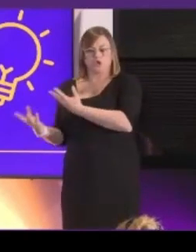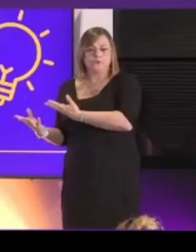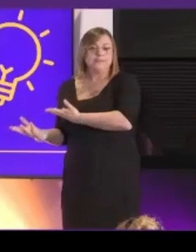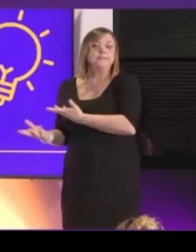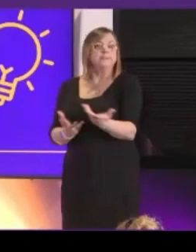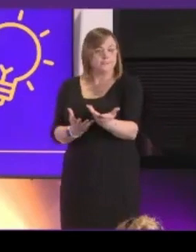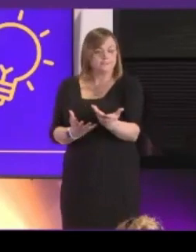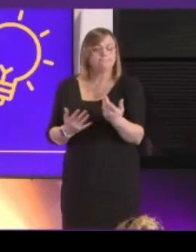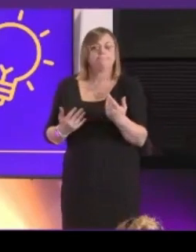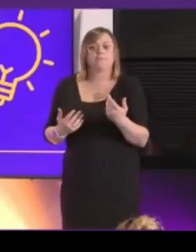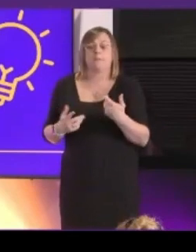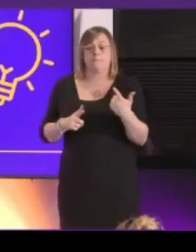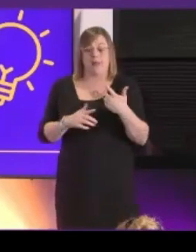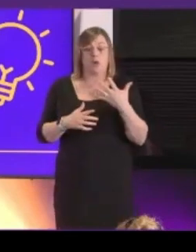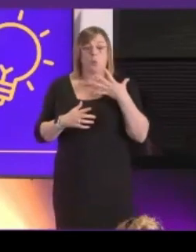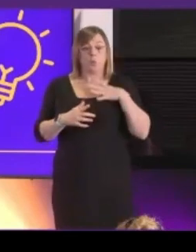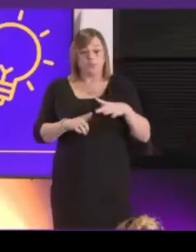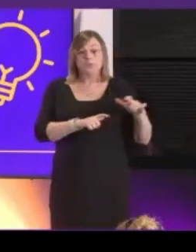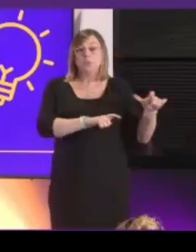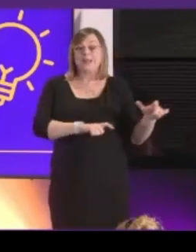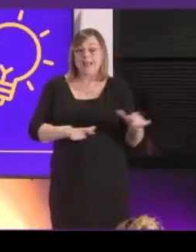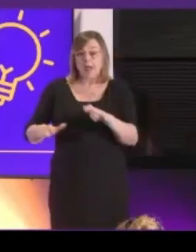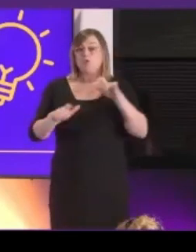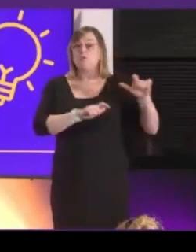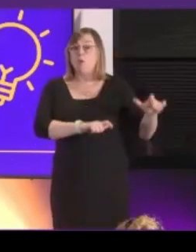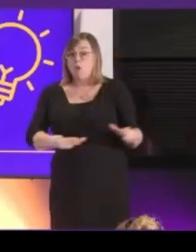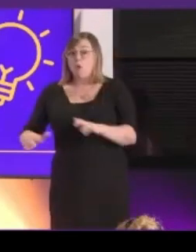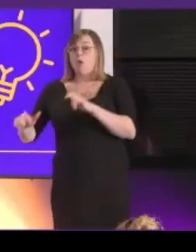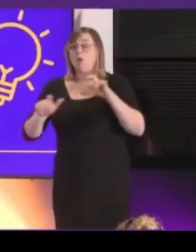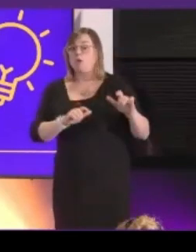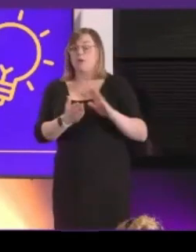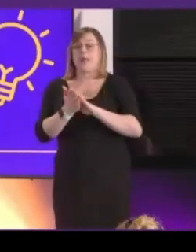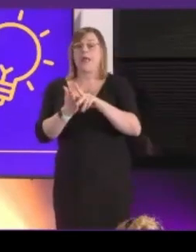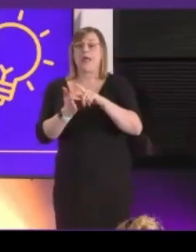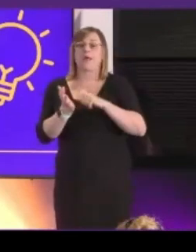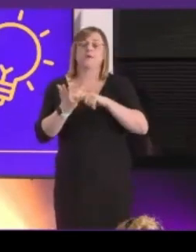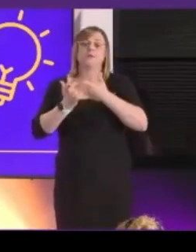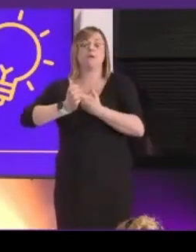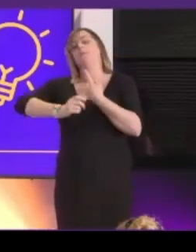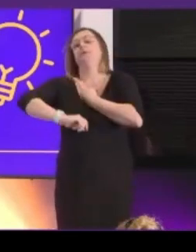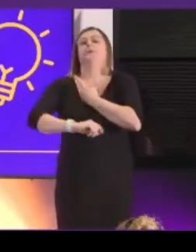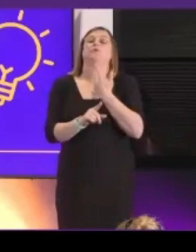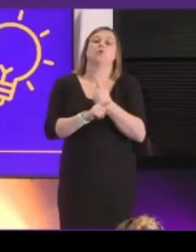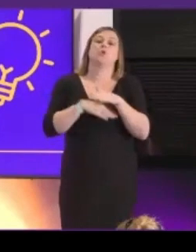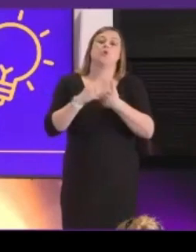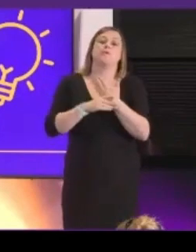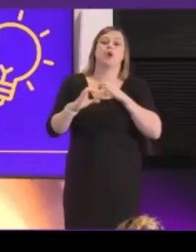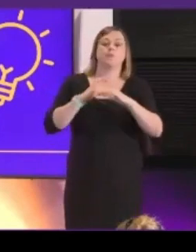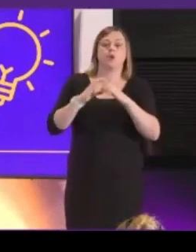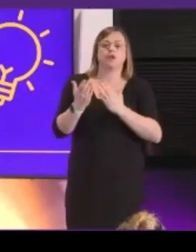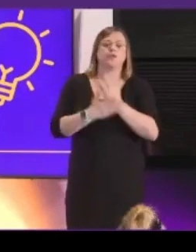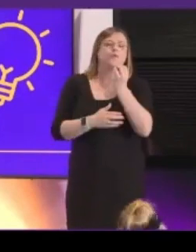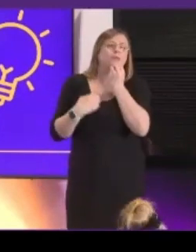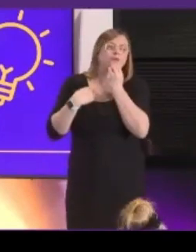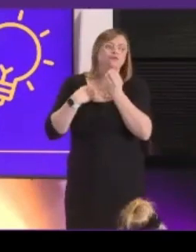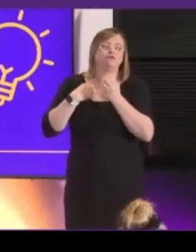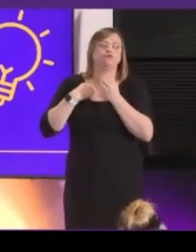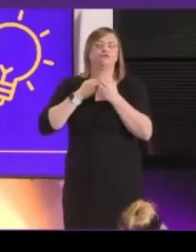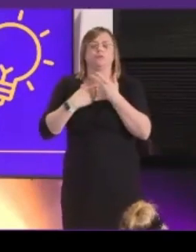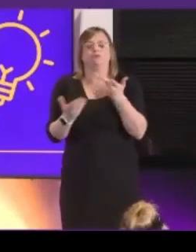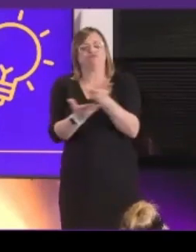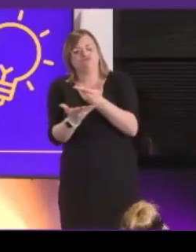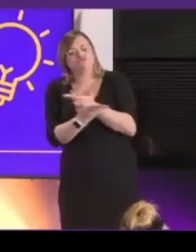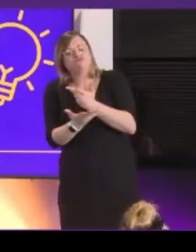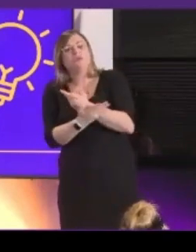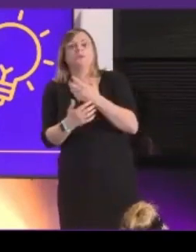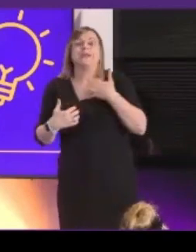really important that you just continue to build on that. Look, and you know, Hector and I were talking about communications over lunch today. It's really